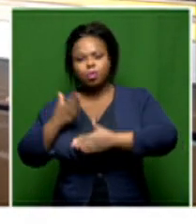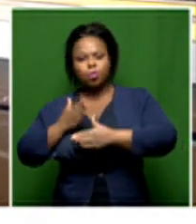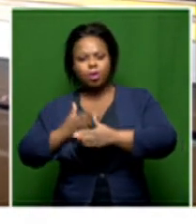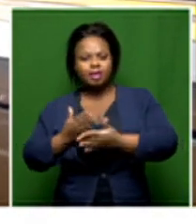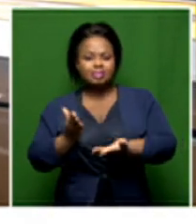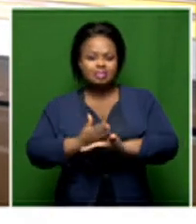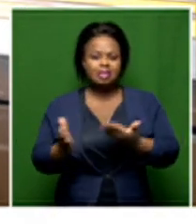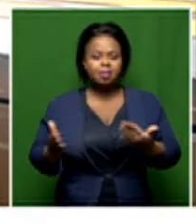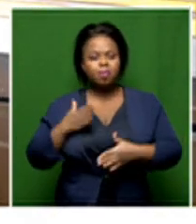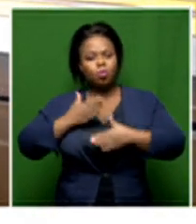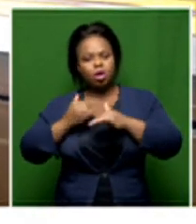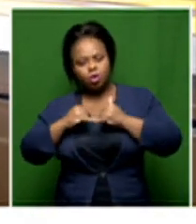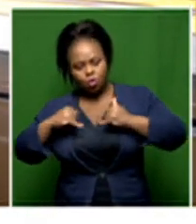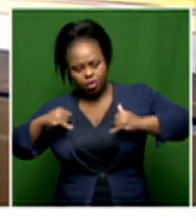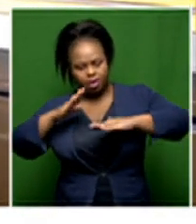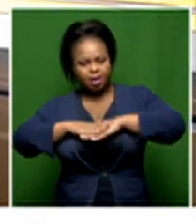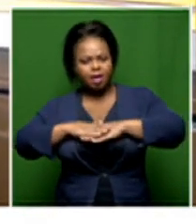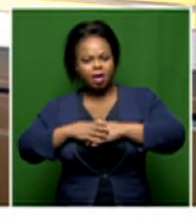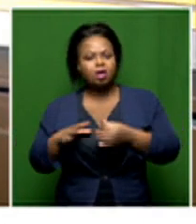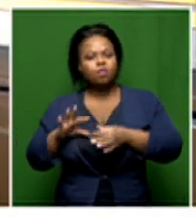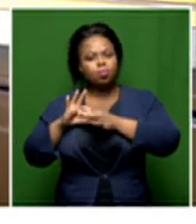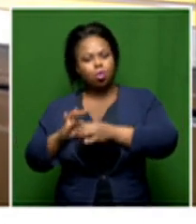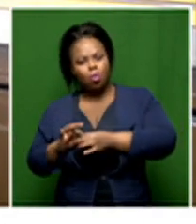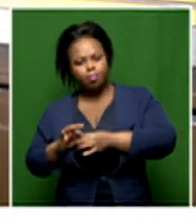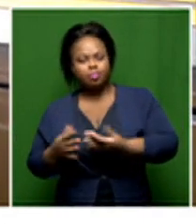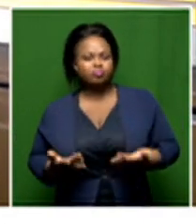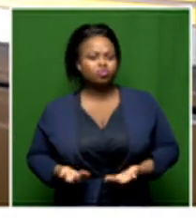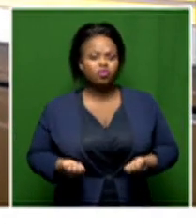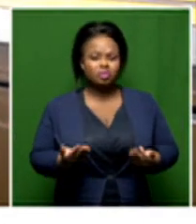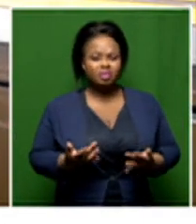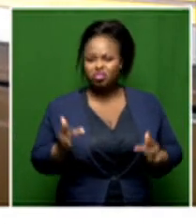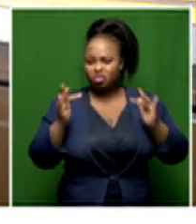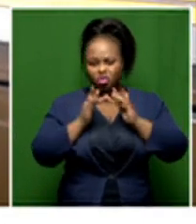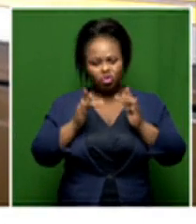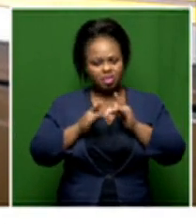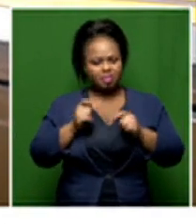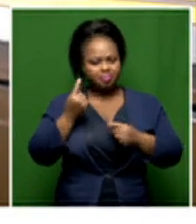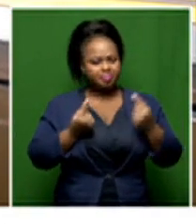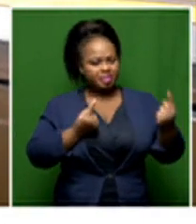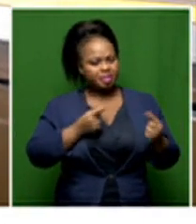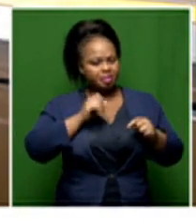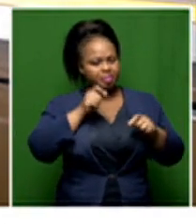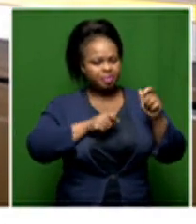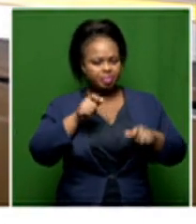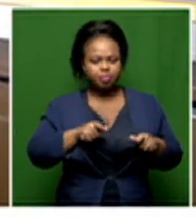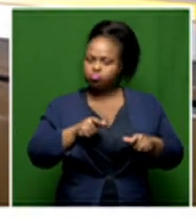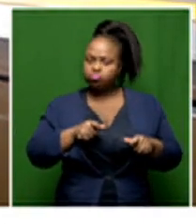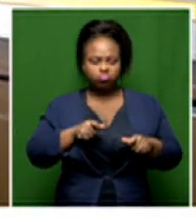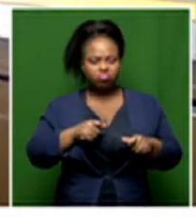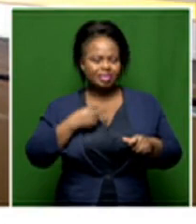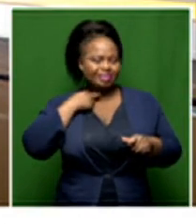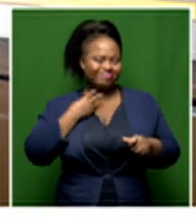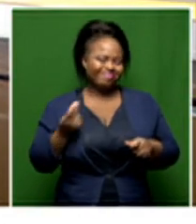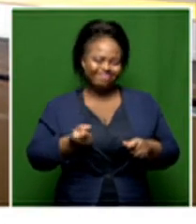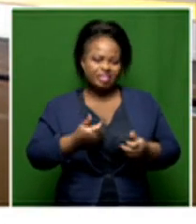in instances where it is service, business, contact, person to person. Unfortunately, people have to come in